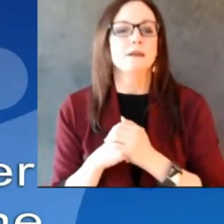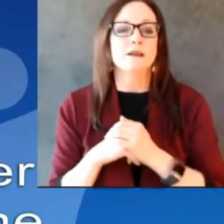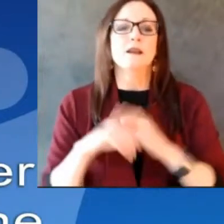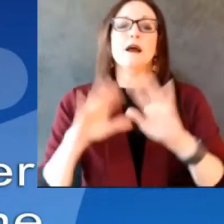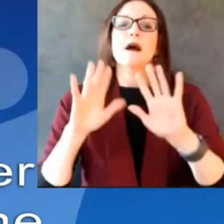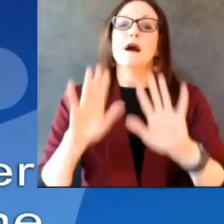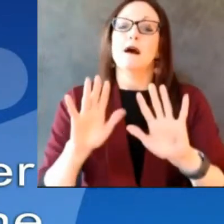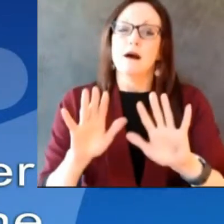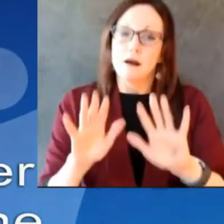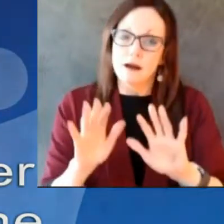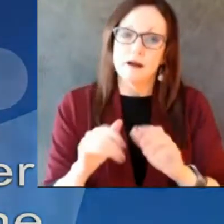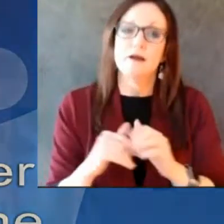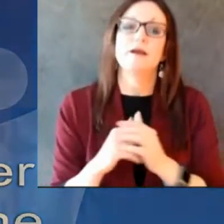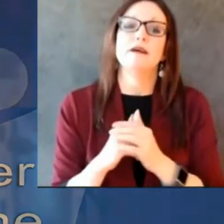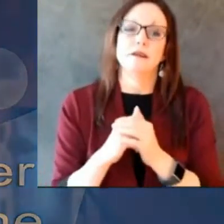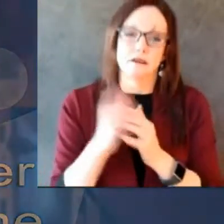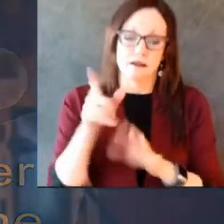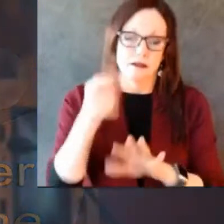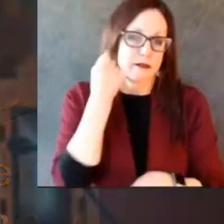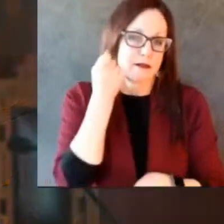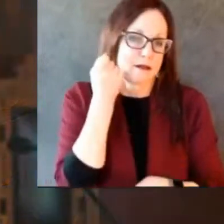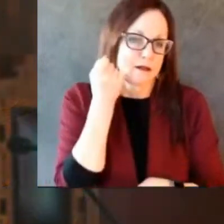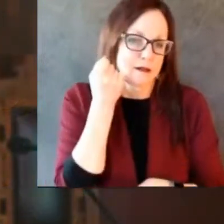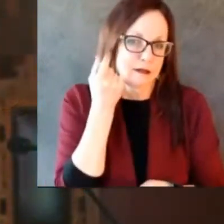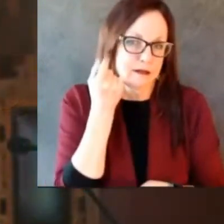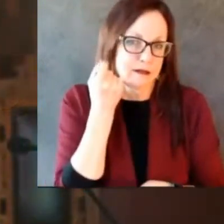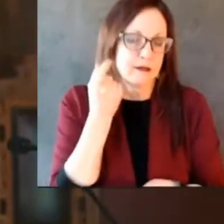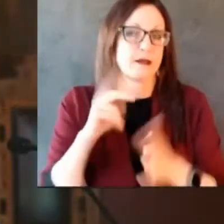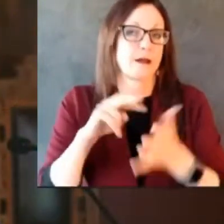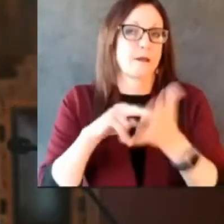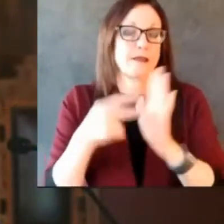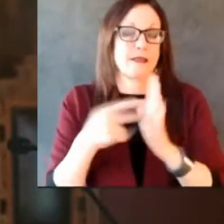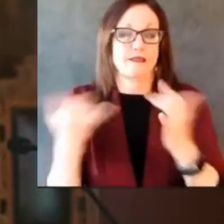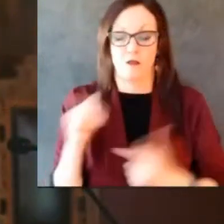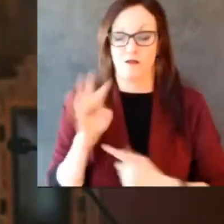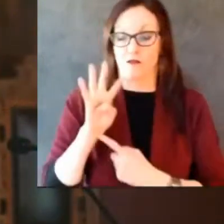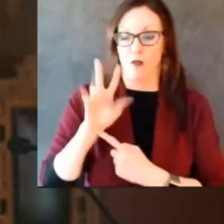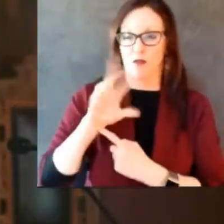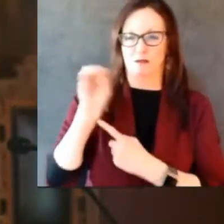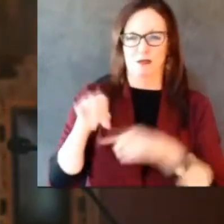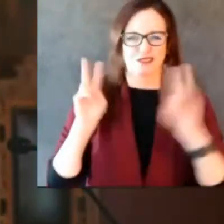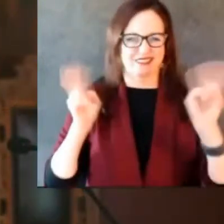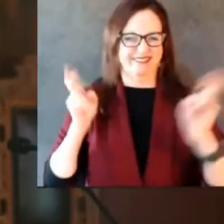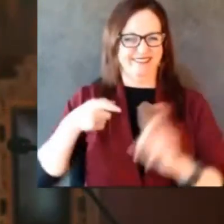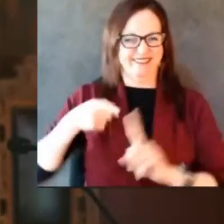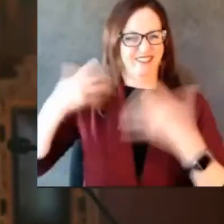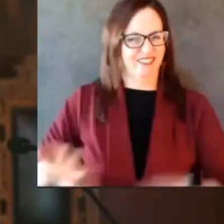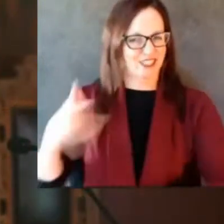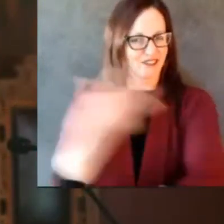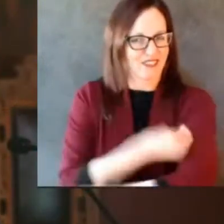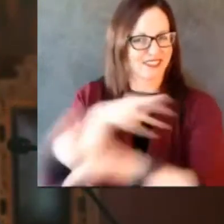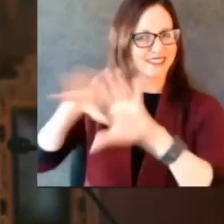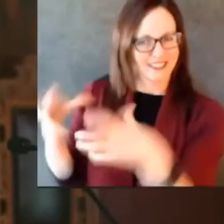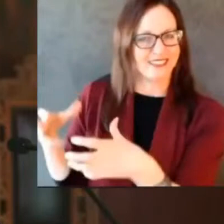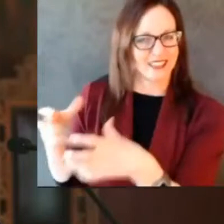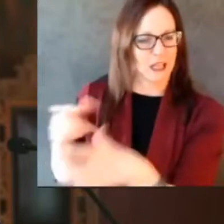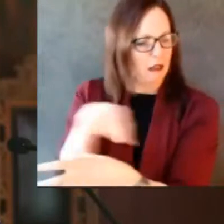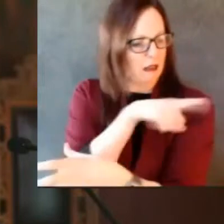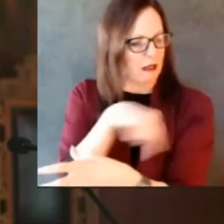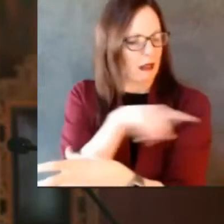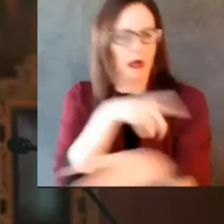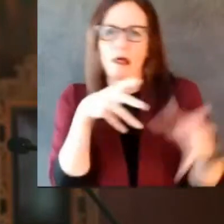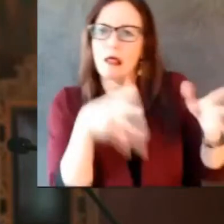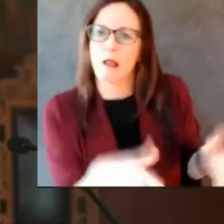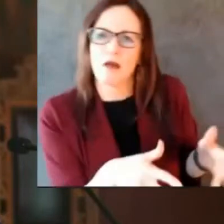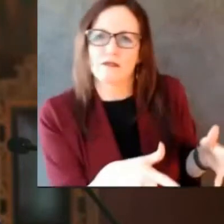Well, it's always hard to predict what will happen in the future. But we always hope that the rate of